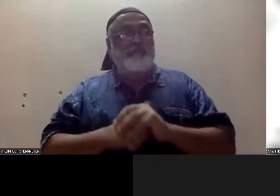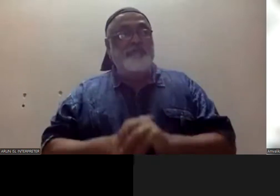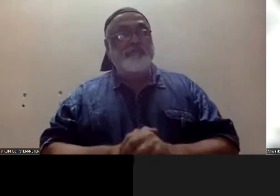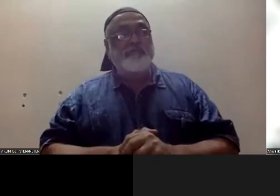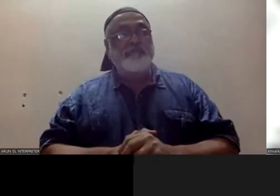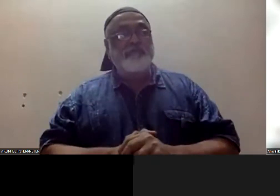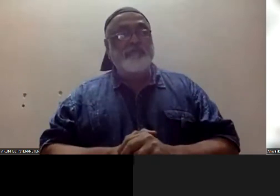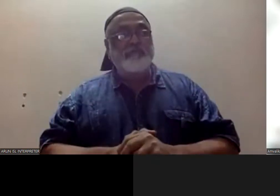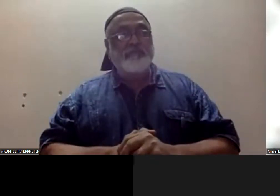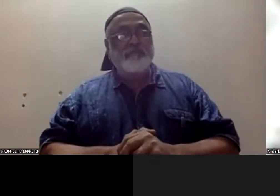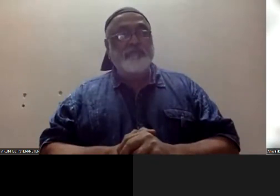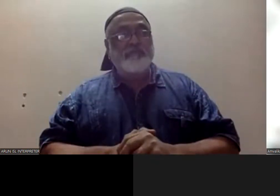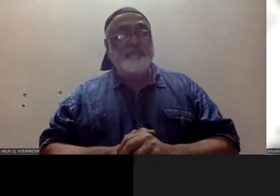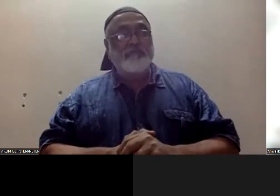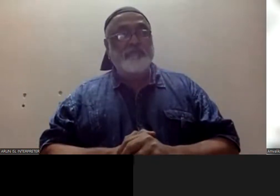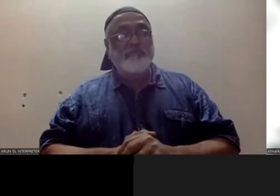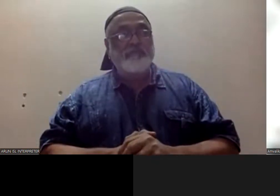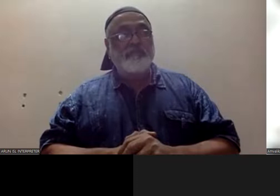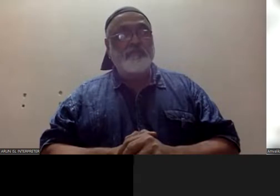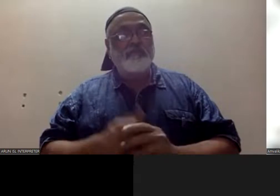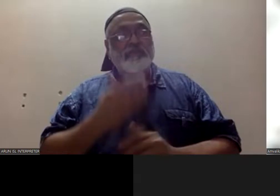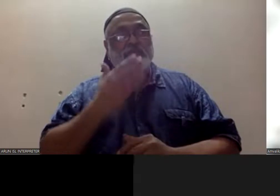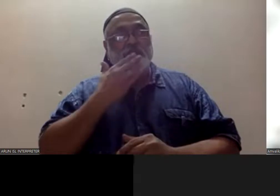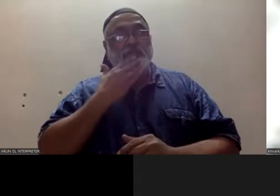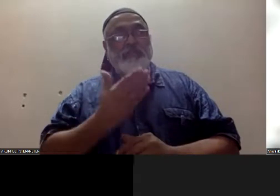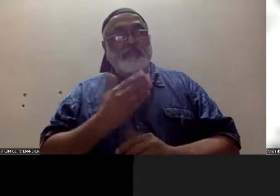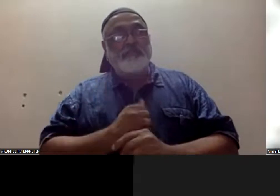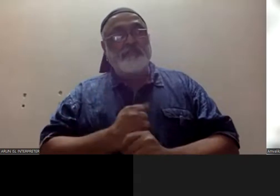accessible? Thank you, ma'am.